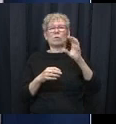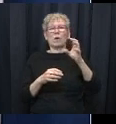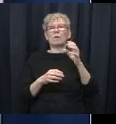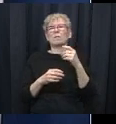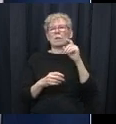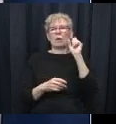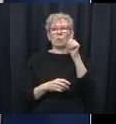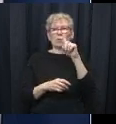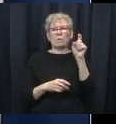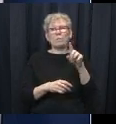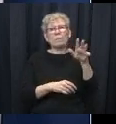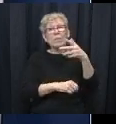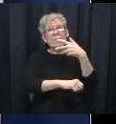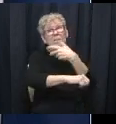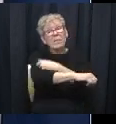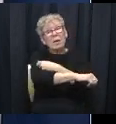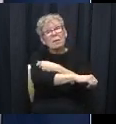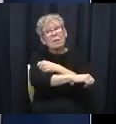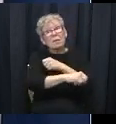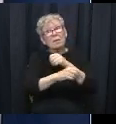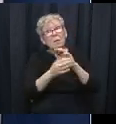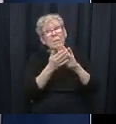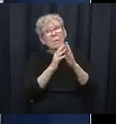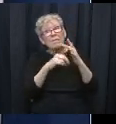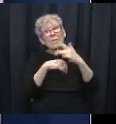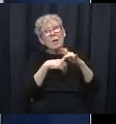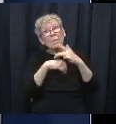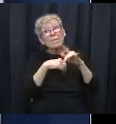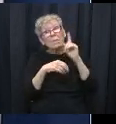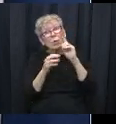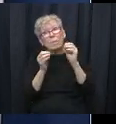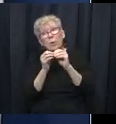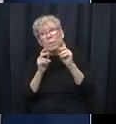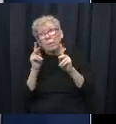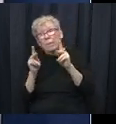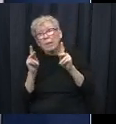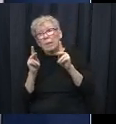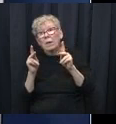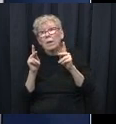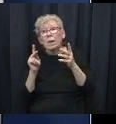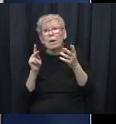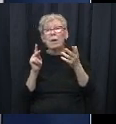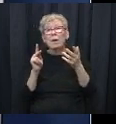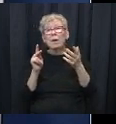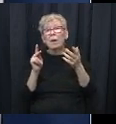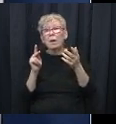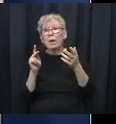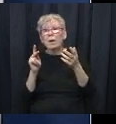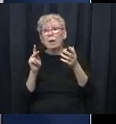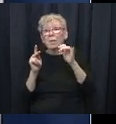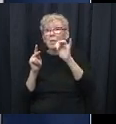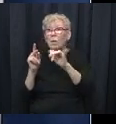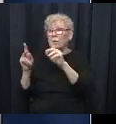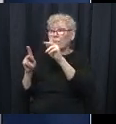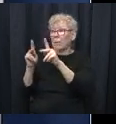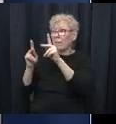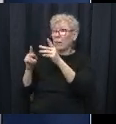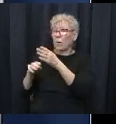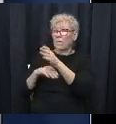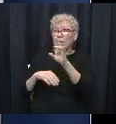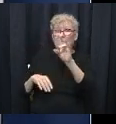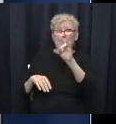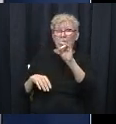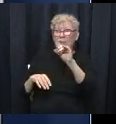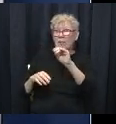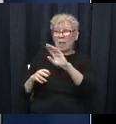those under 70, what do you say to those who are over 70 and still trying to get the vaccine, saying they're struggling to get it from pharmacies, fire